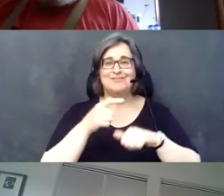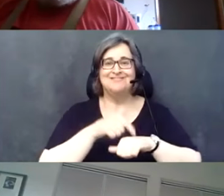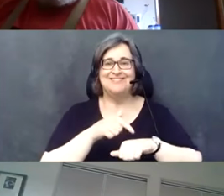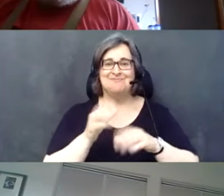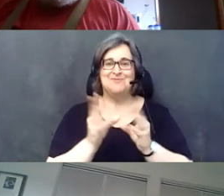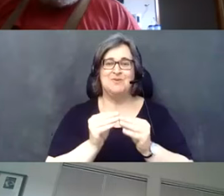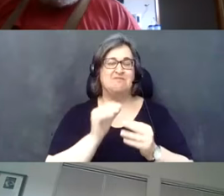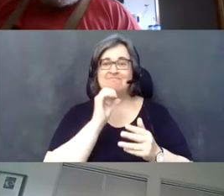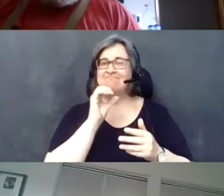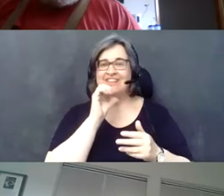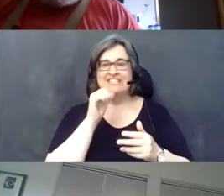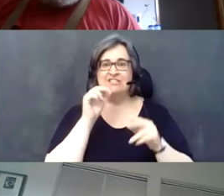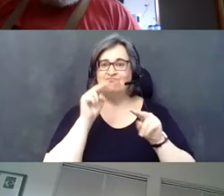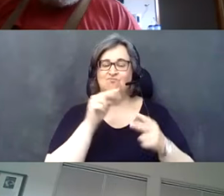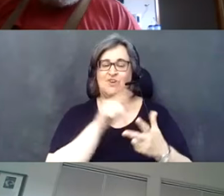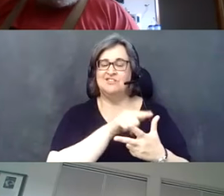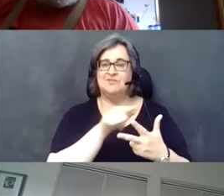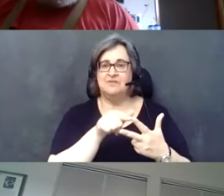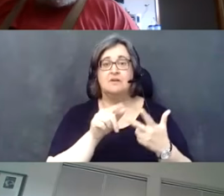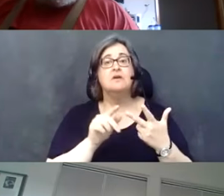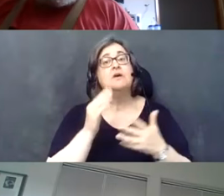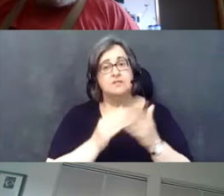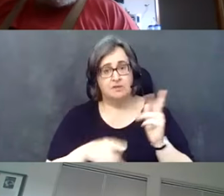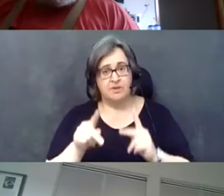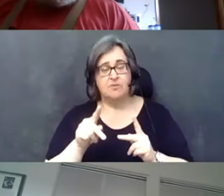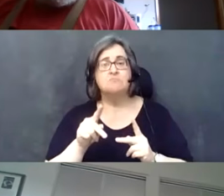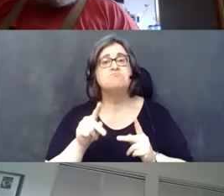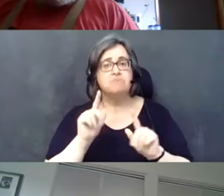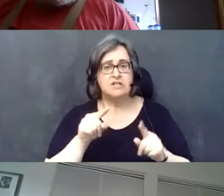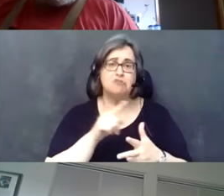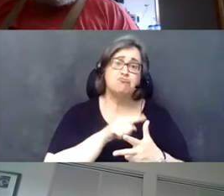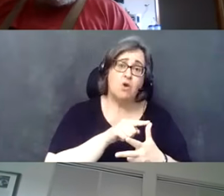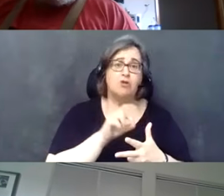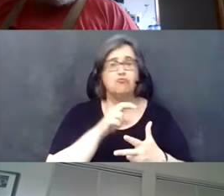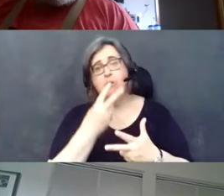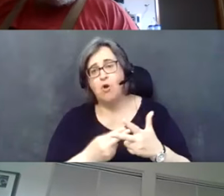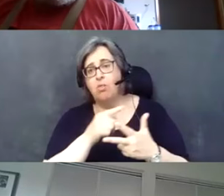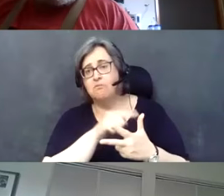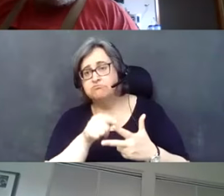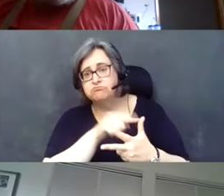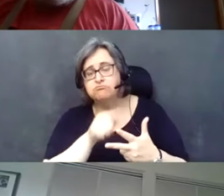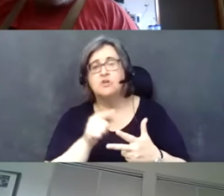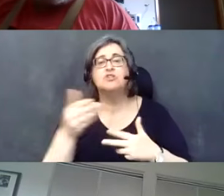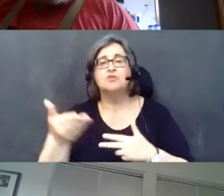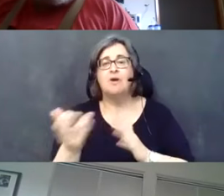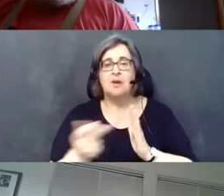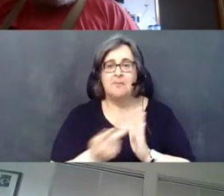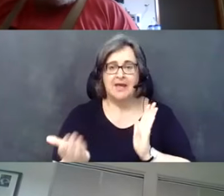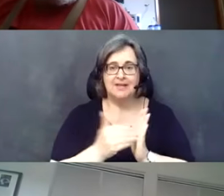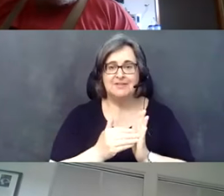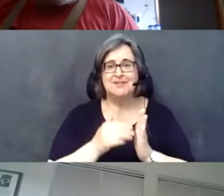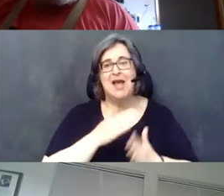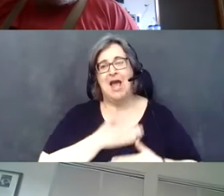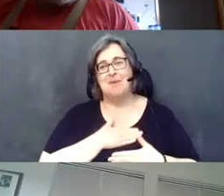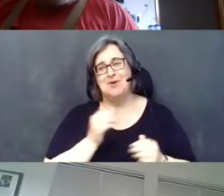series. And we do have a few people who attended either one or both of our webinars, so welcome back again. So I'm glad